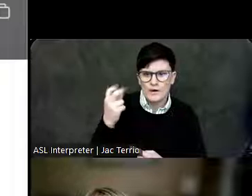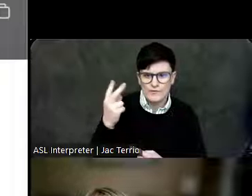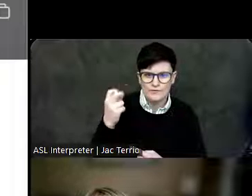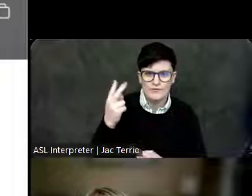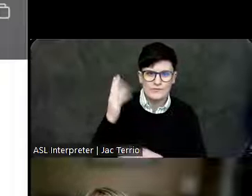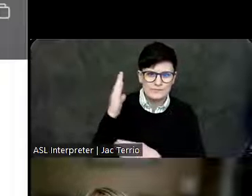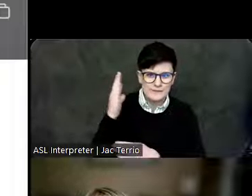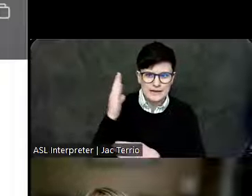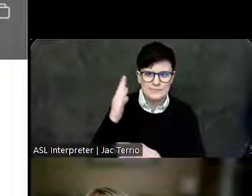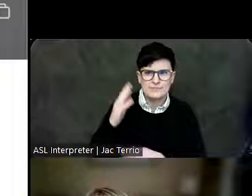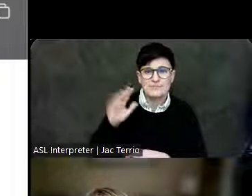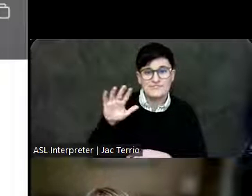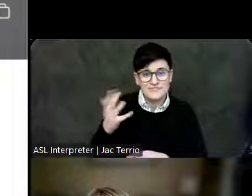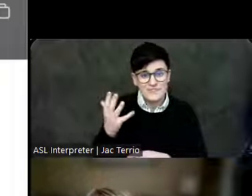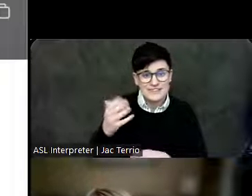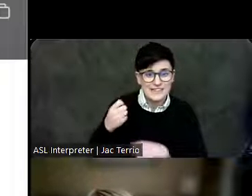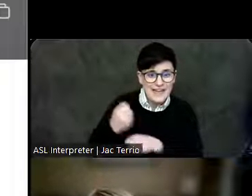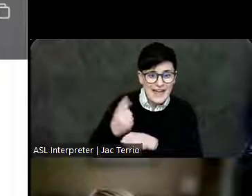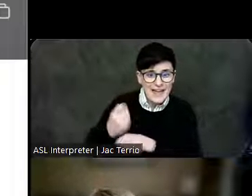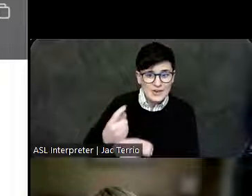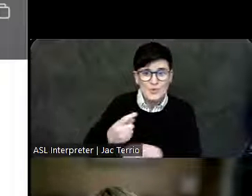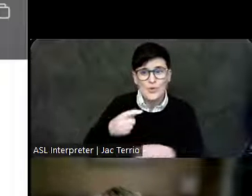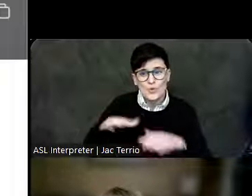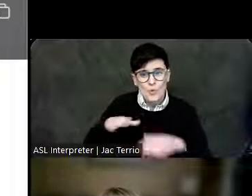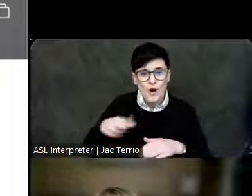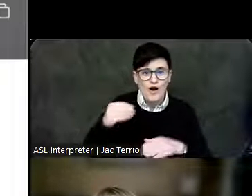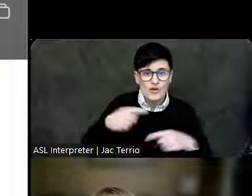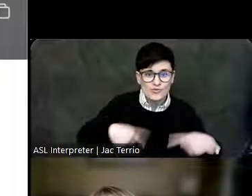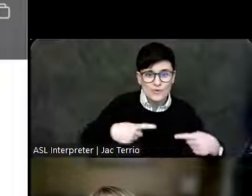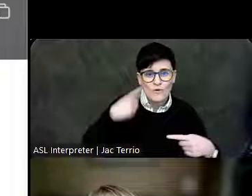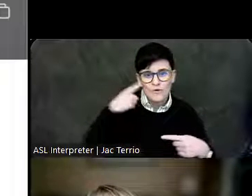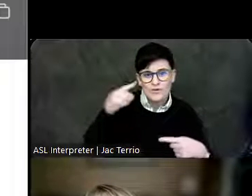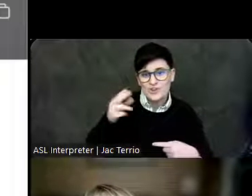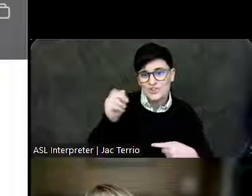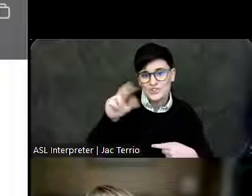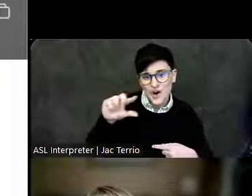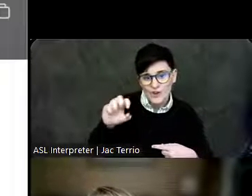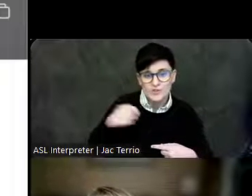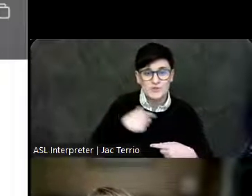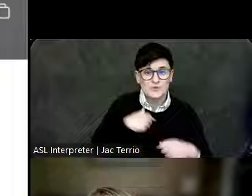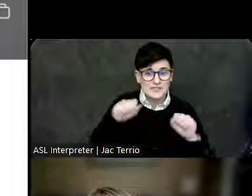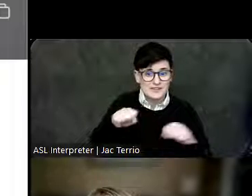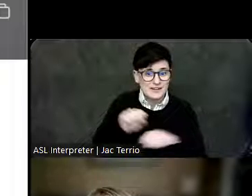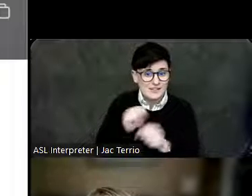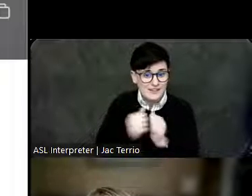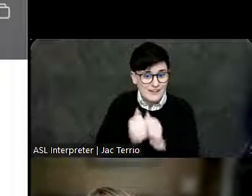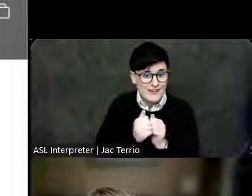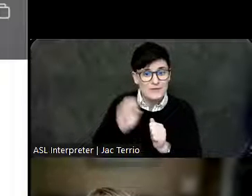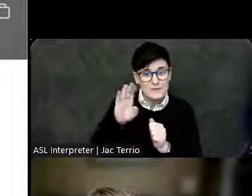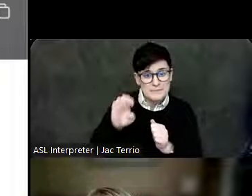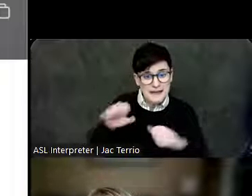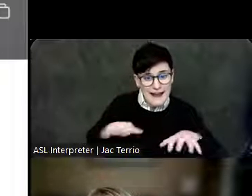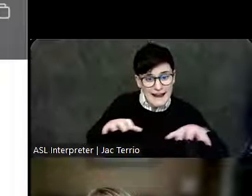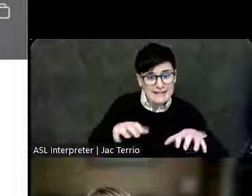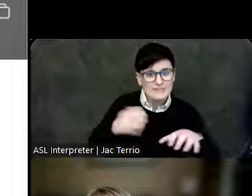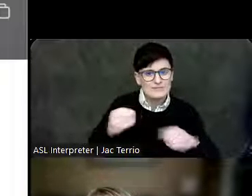Charge. Walk and Roll for Charge is a chance for all of us to join together, be active, and support our charge community. Your